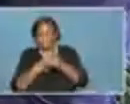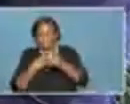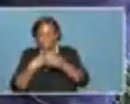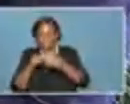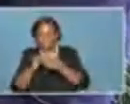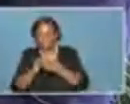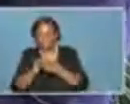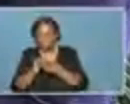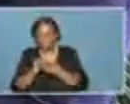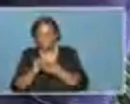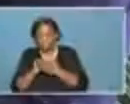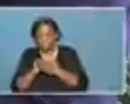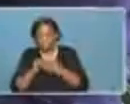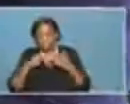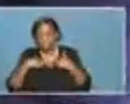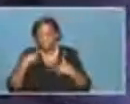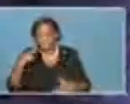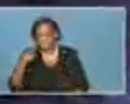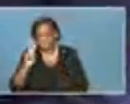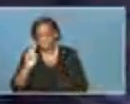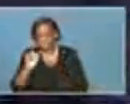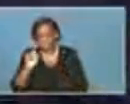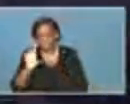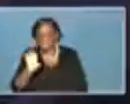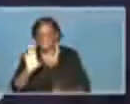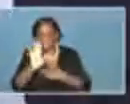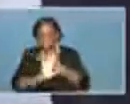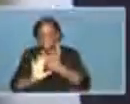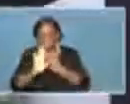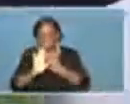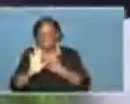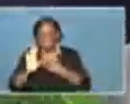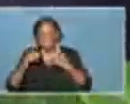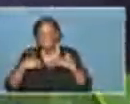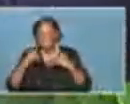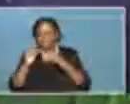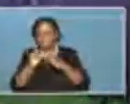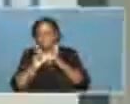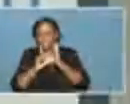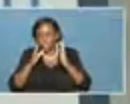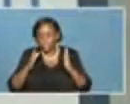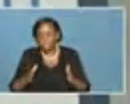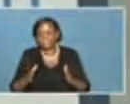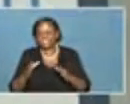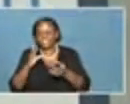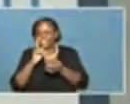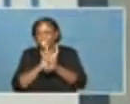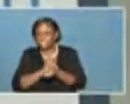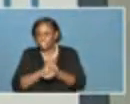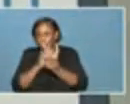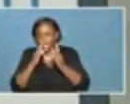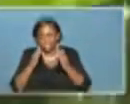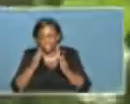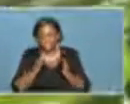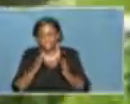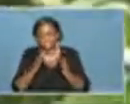do. You got like HVAC, you got security, you got lawyers, you got doctors. It's important to also recognize